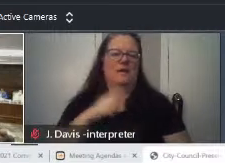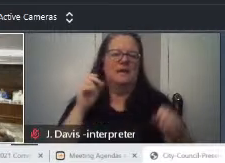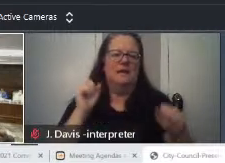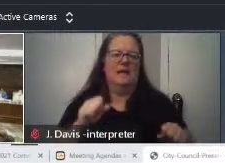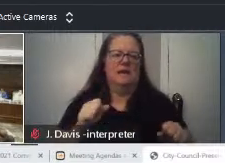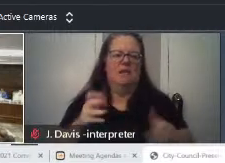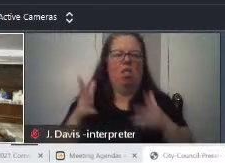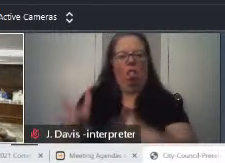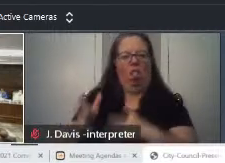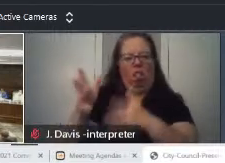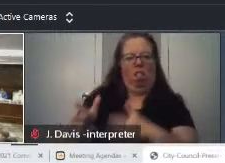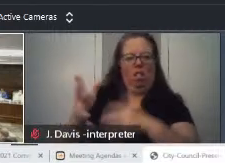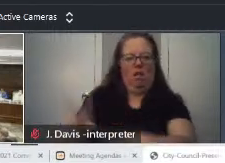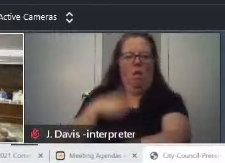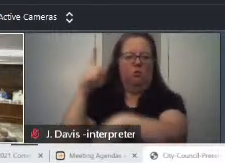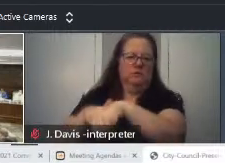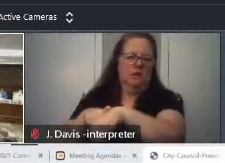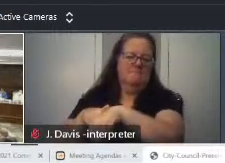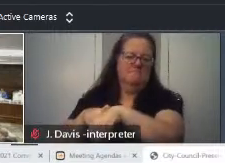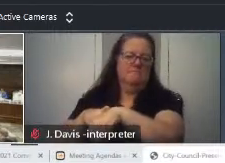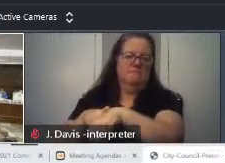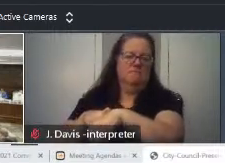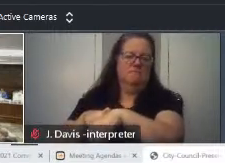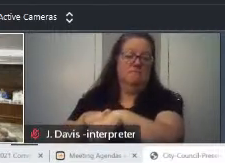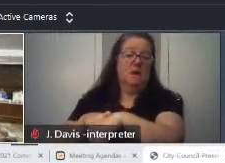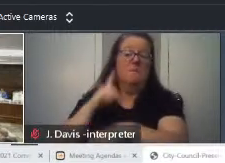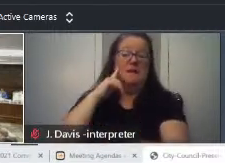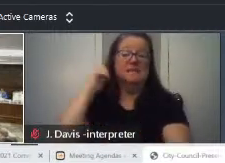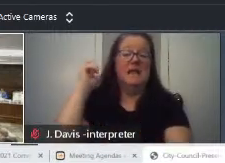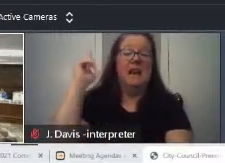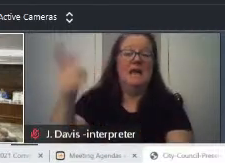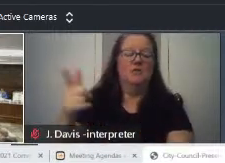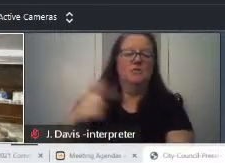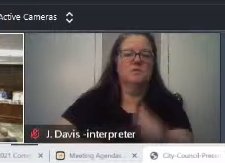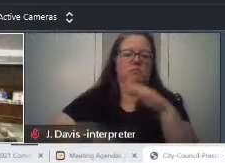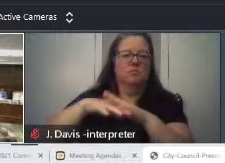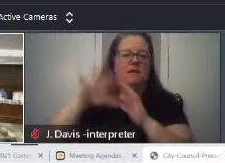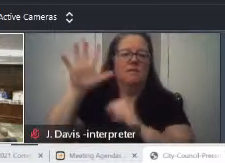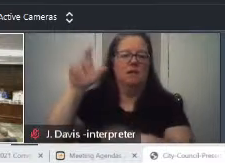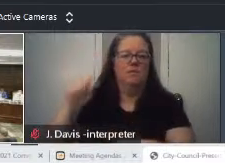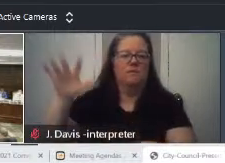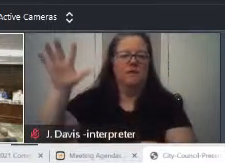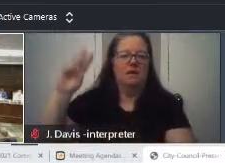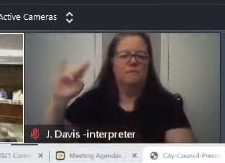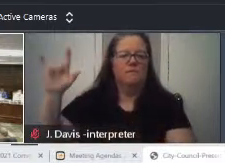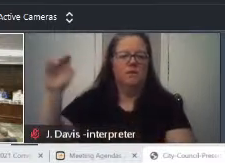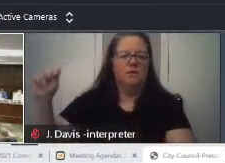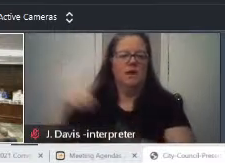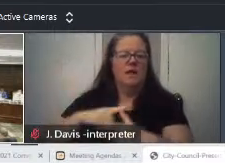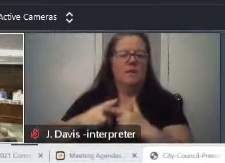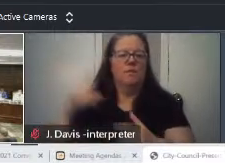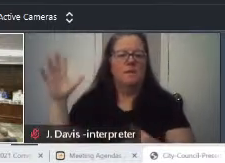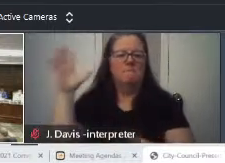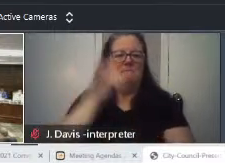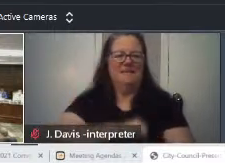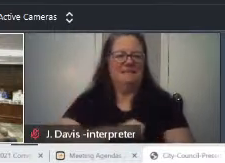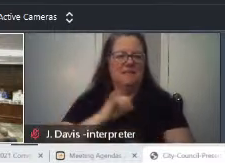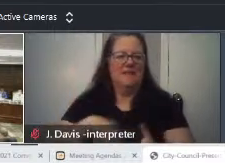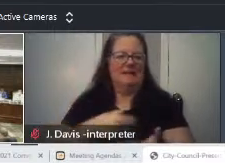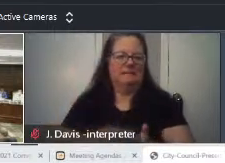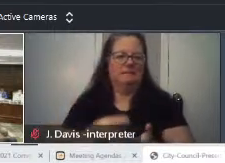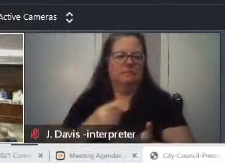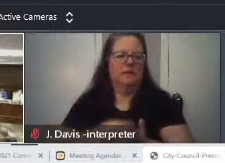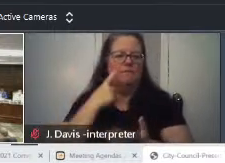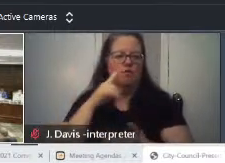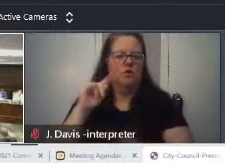on the sidelines too long, and then maybe we would get up to $5.5 million, but then we missed out on the same amount in taxes. So